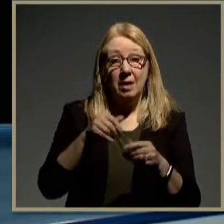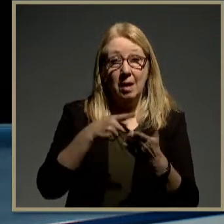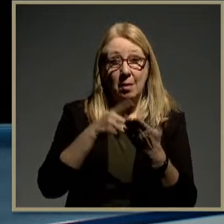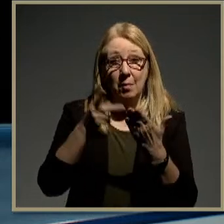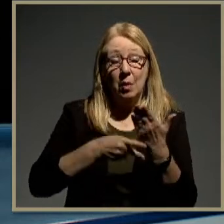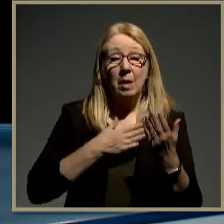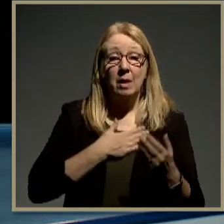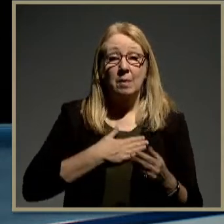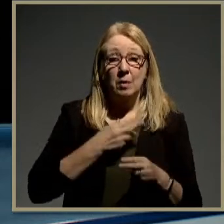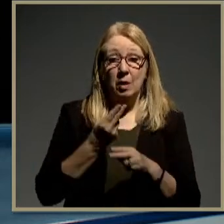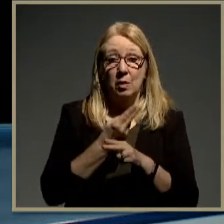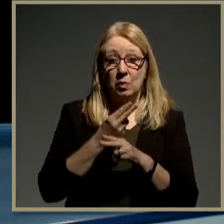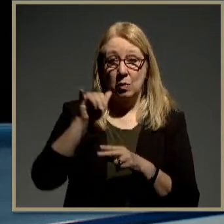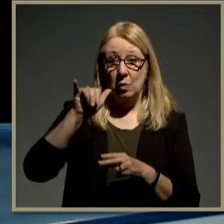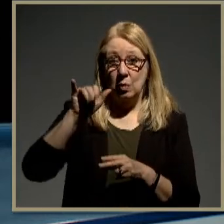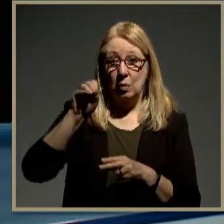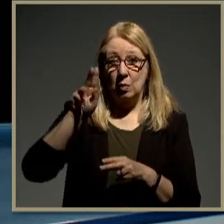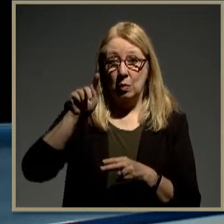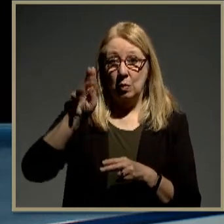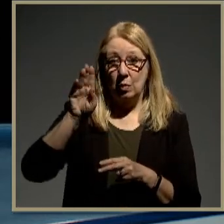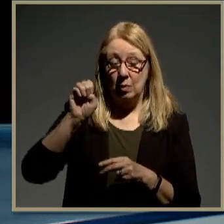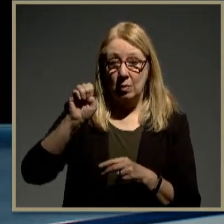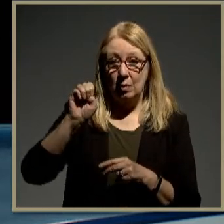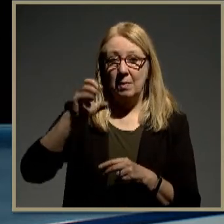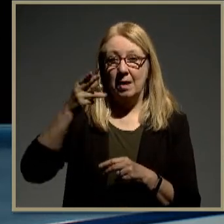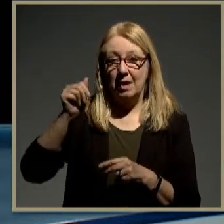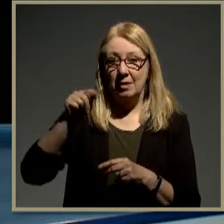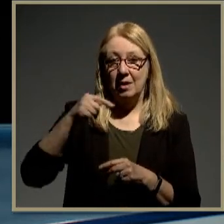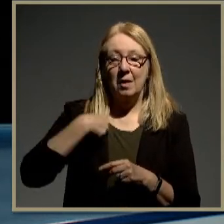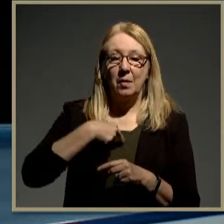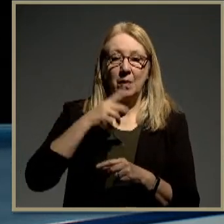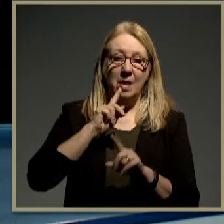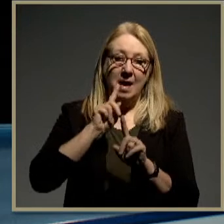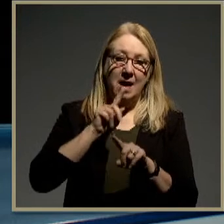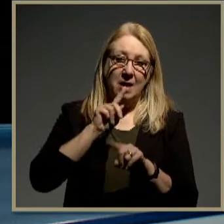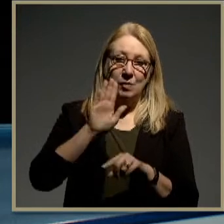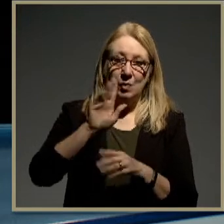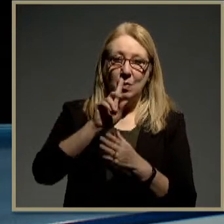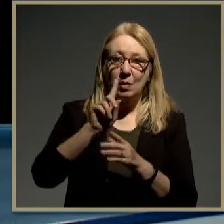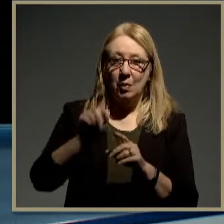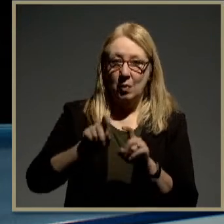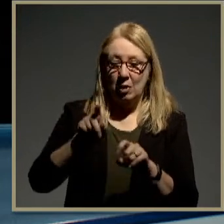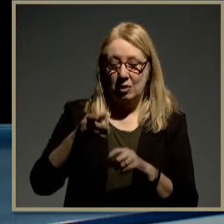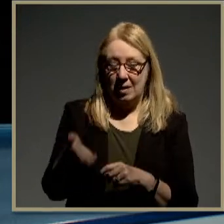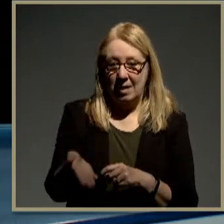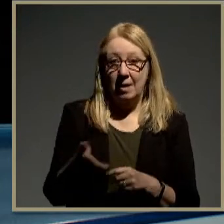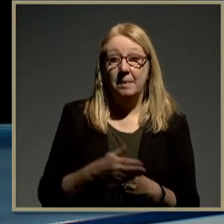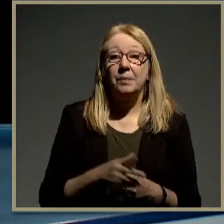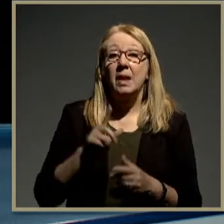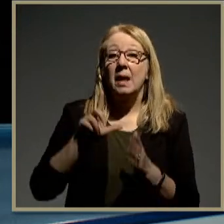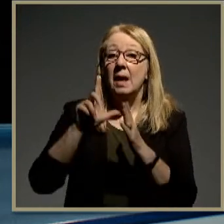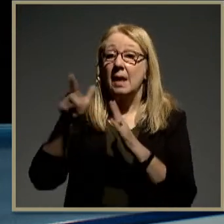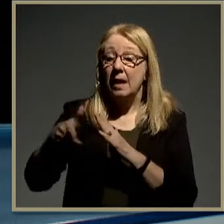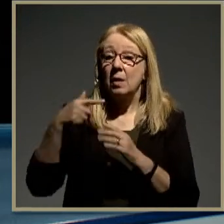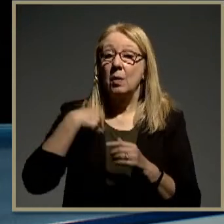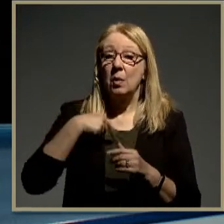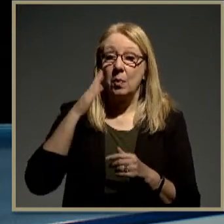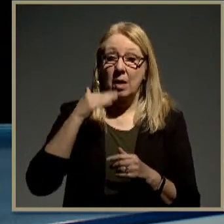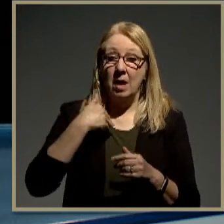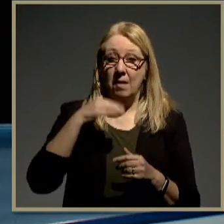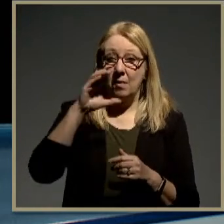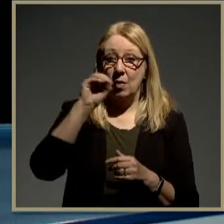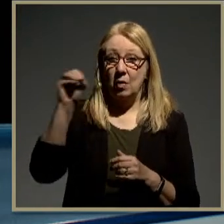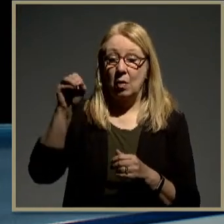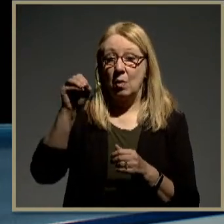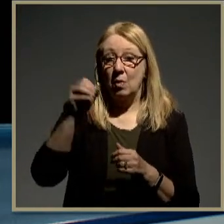please use the YouTube chat. We'll be answering your questions there throughout the hour. Later in the show, we'll have the